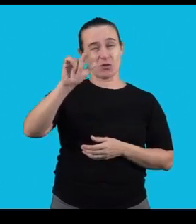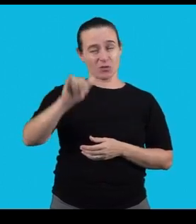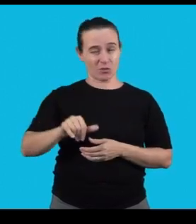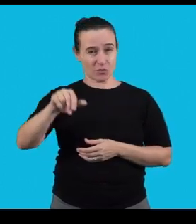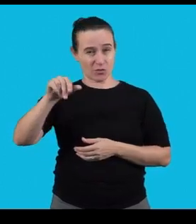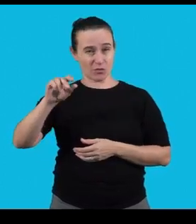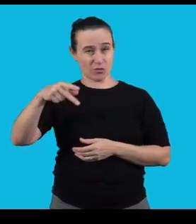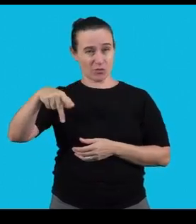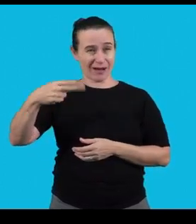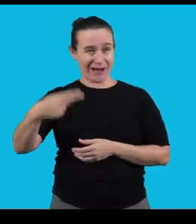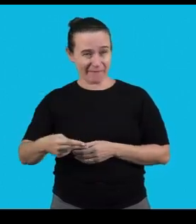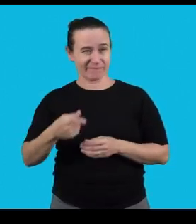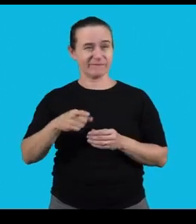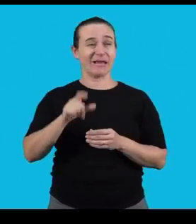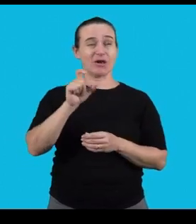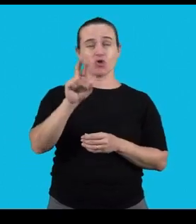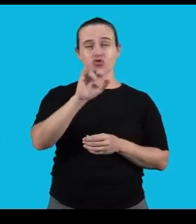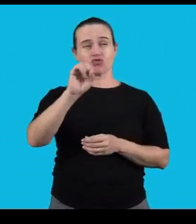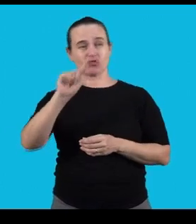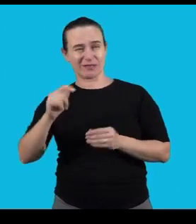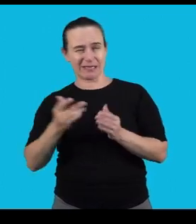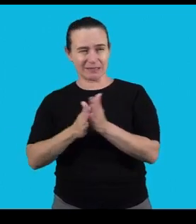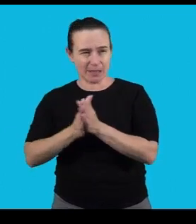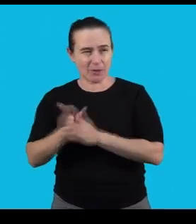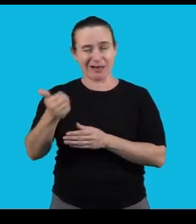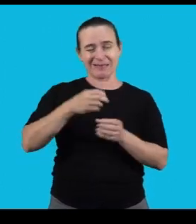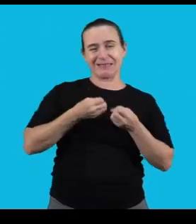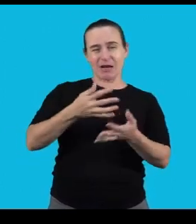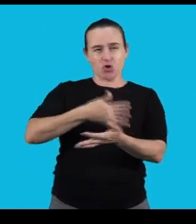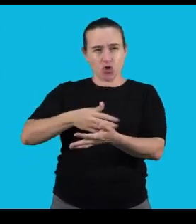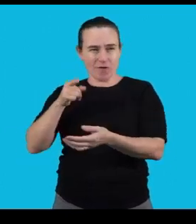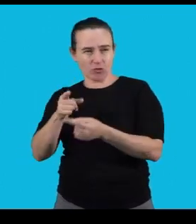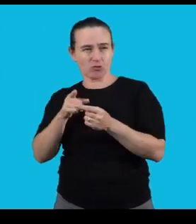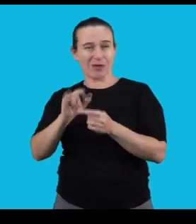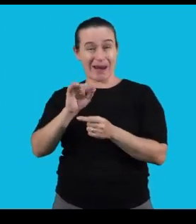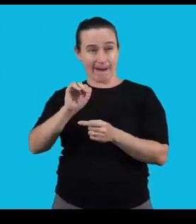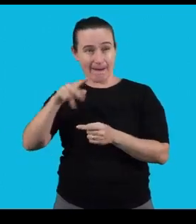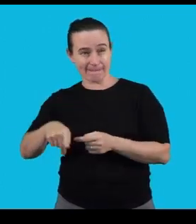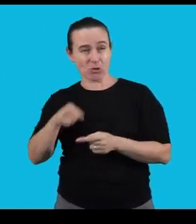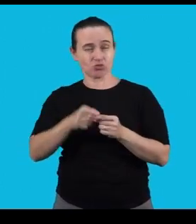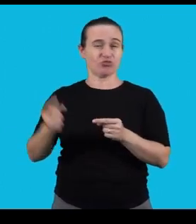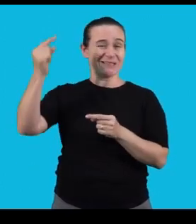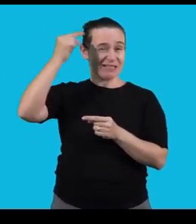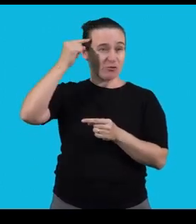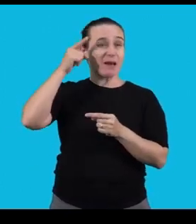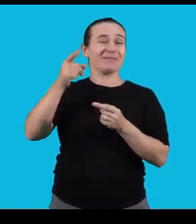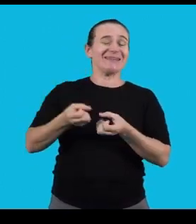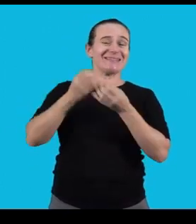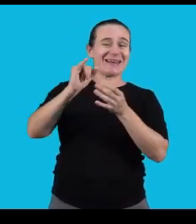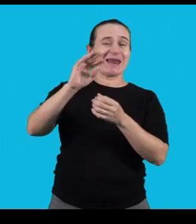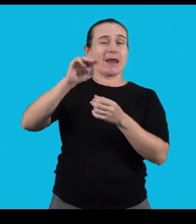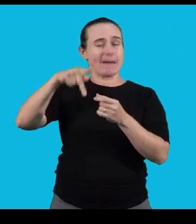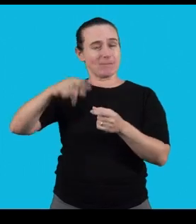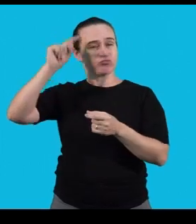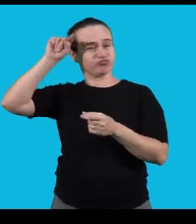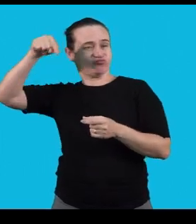moves, cristae are stimulated, sends nerve impulses to cerebellum for interpretation, and cerebellum